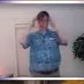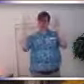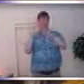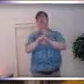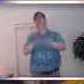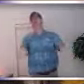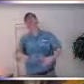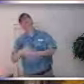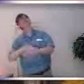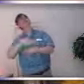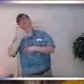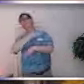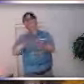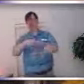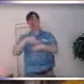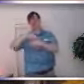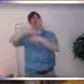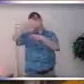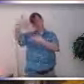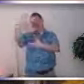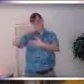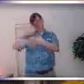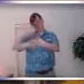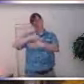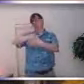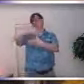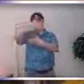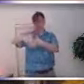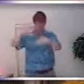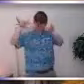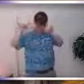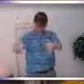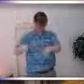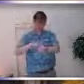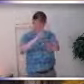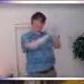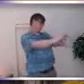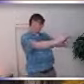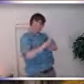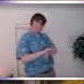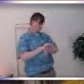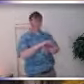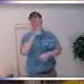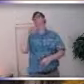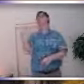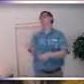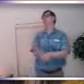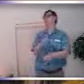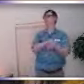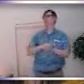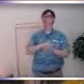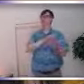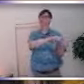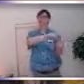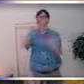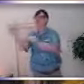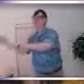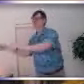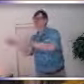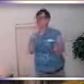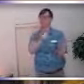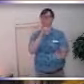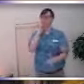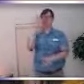not phasing in and you're not phasing out based on situations, based on events? So